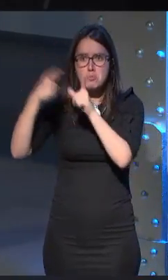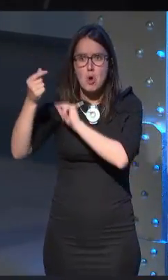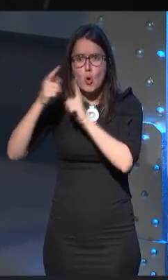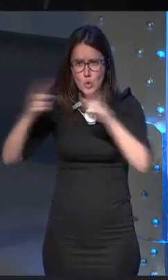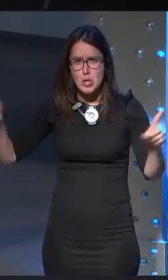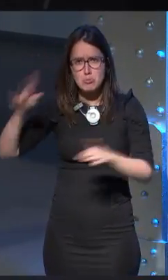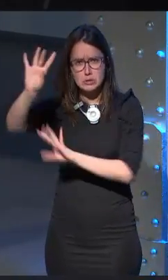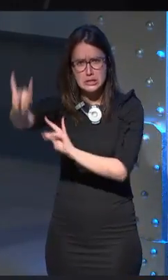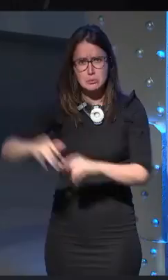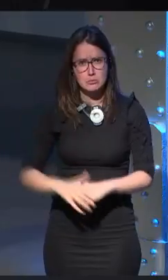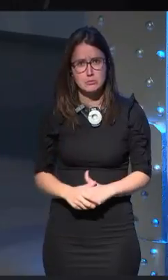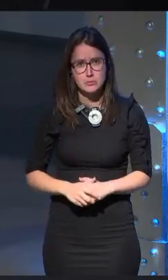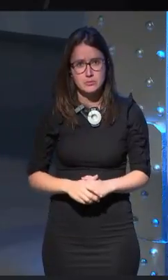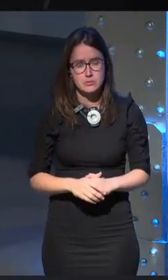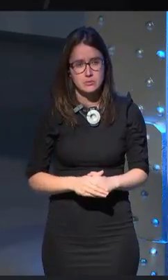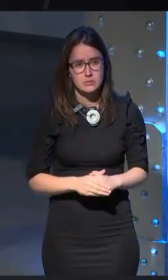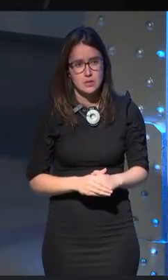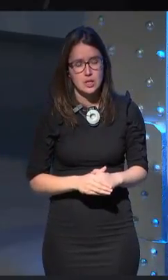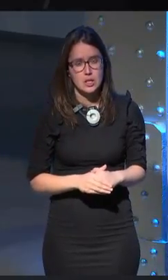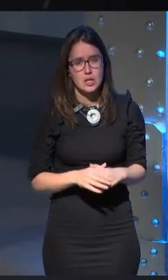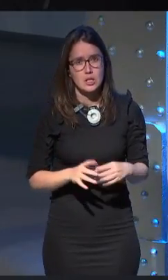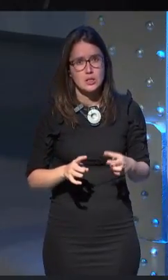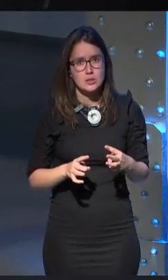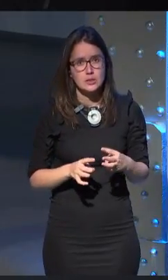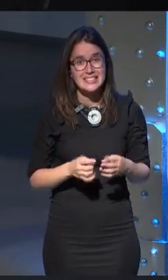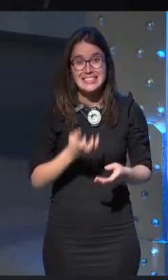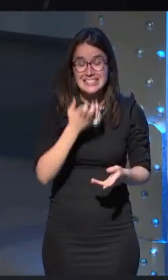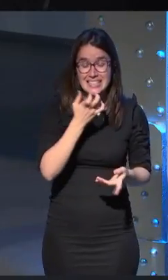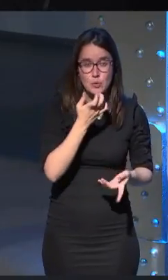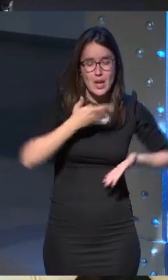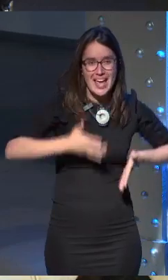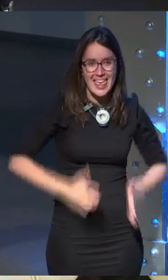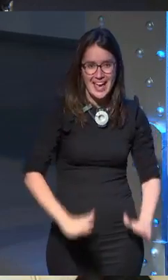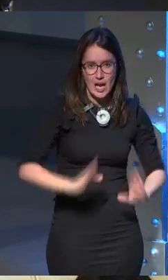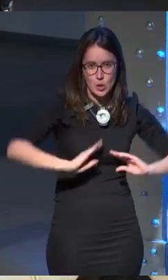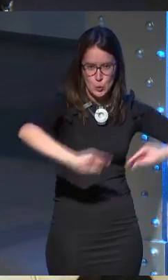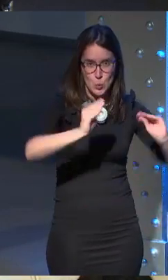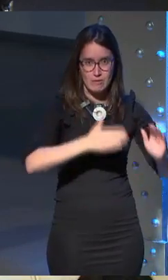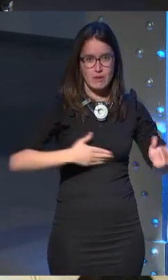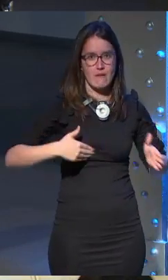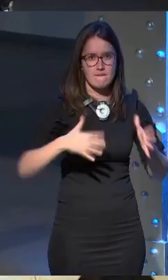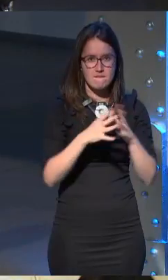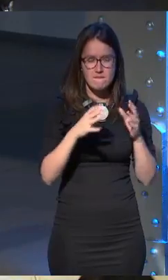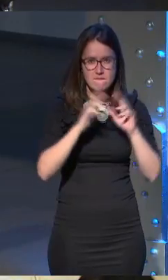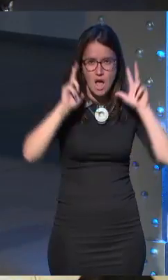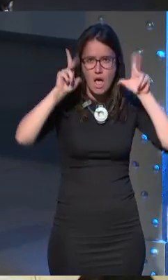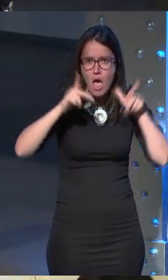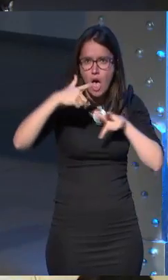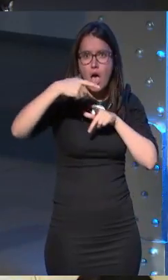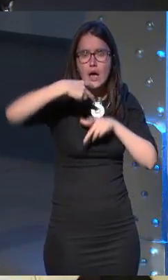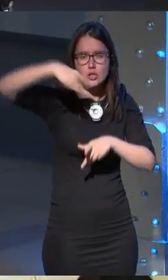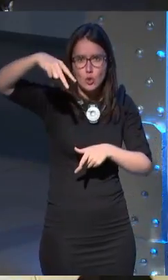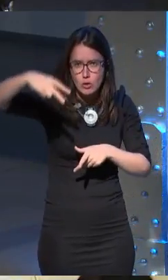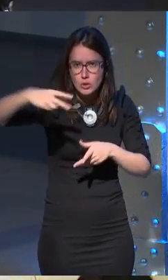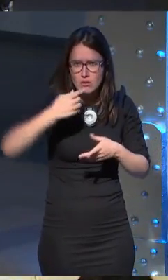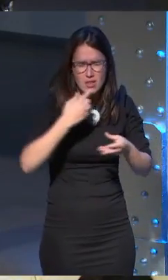Yeah. Otra muy rápida que nos hace. Another quickie. If one of your daughters wanted to be an astronaut,